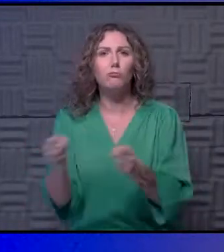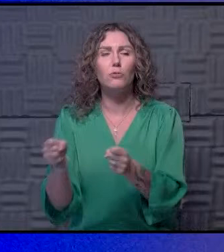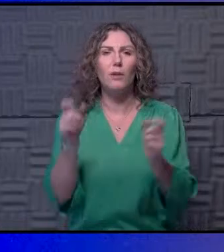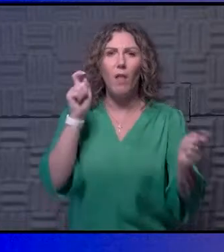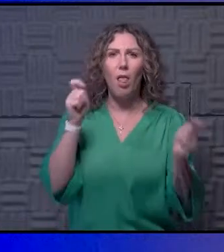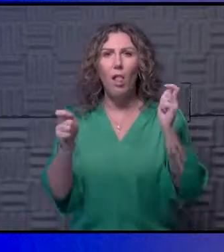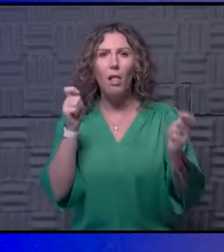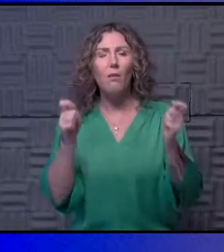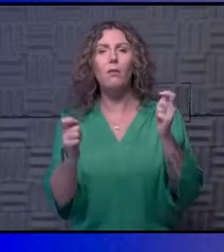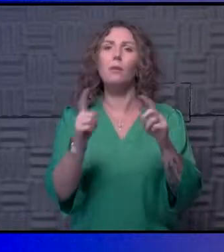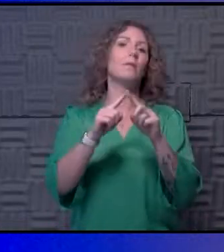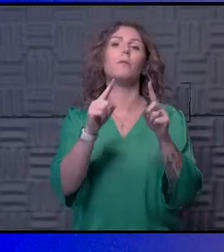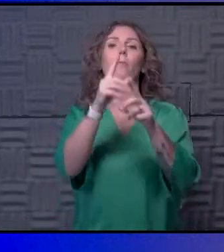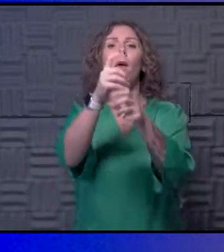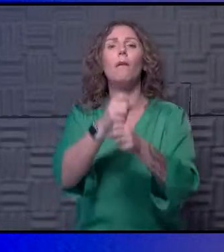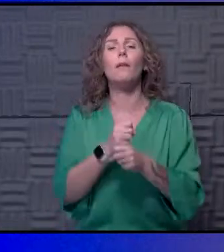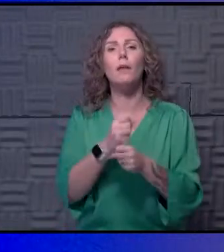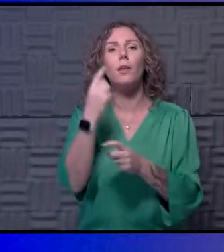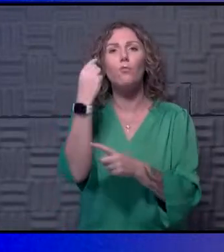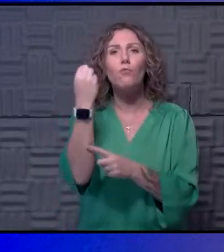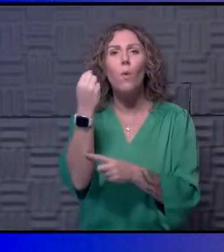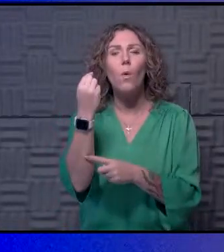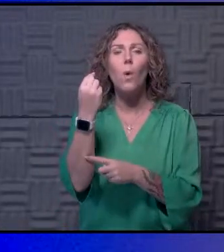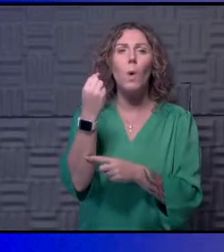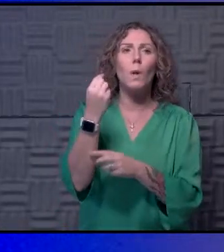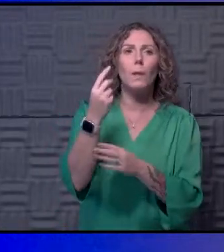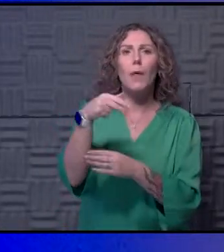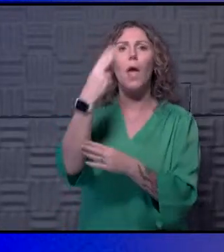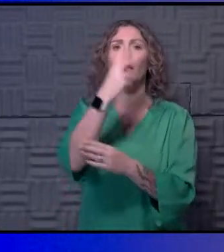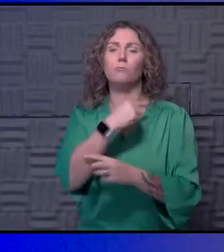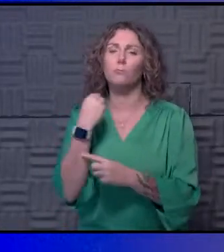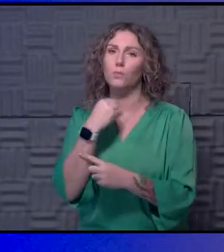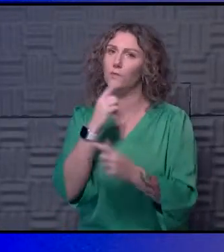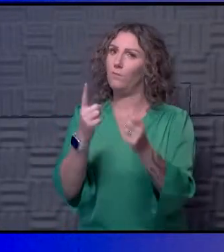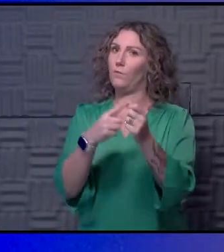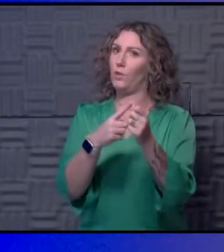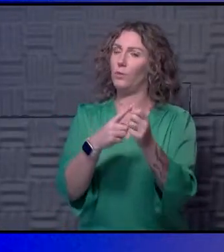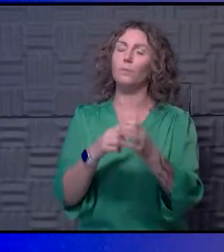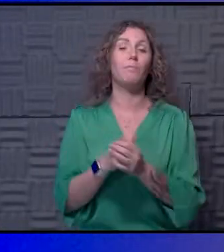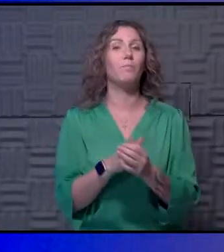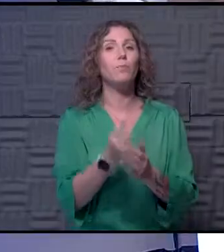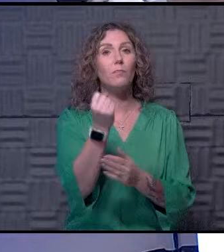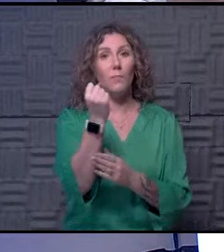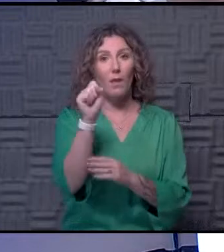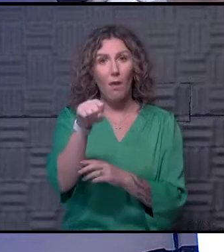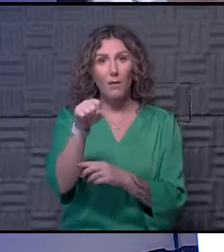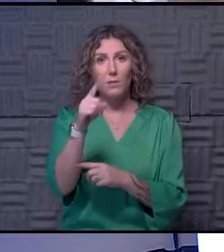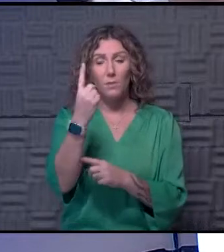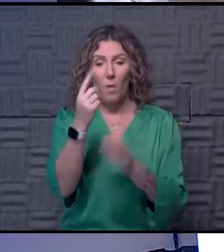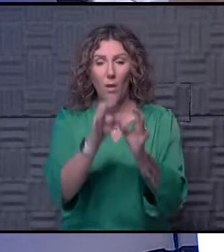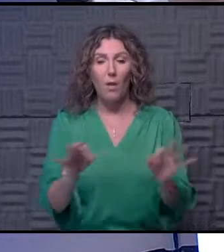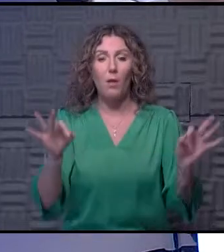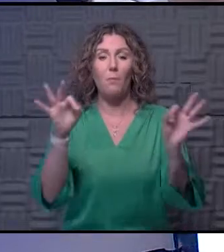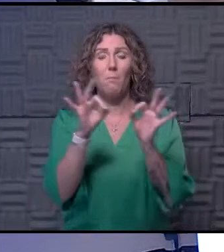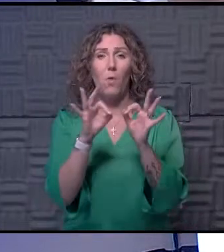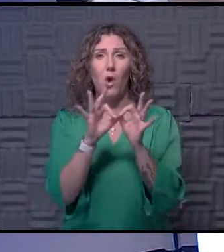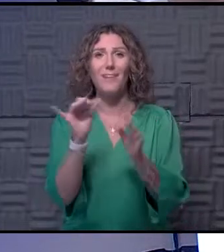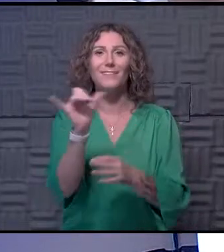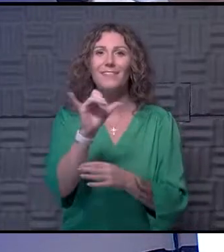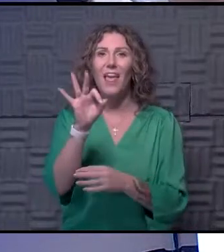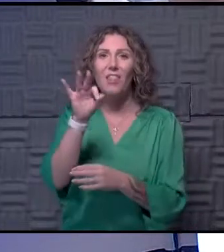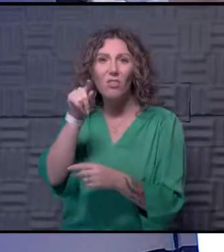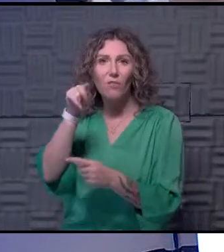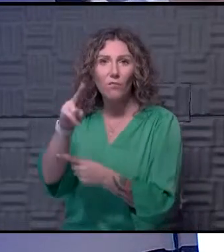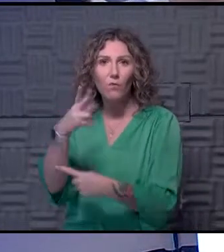well. But certainly getting for the highest risk people first. Yeah, I think one of the important features is just like the flu